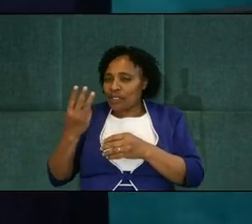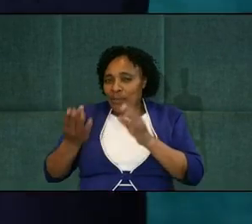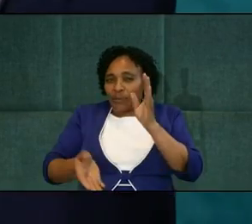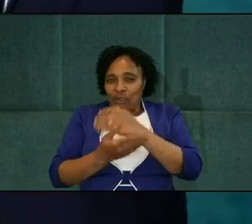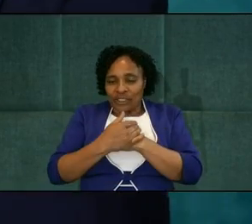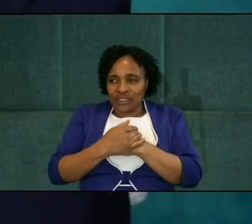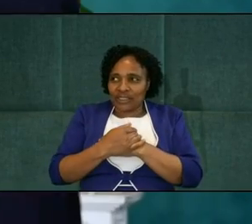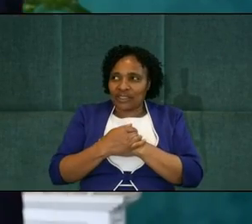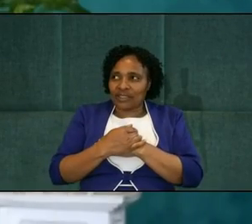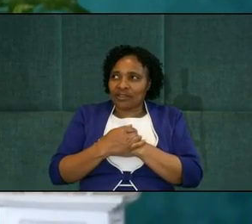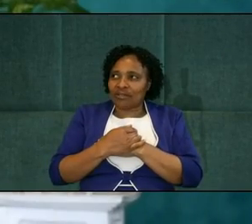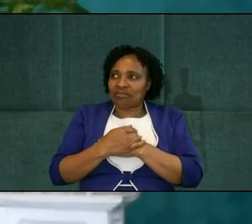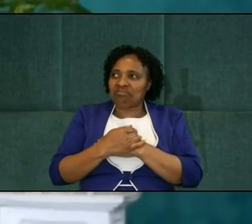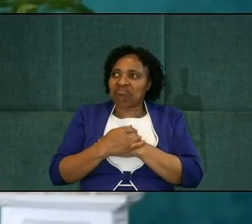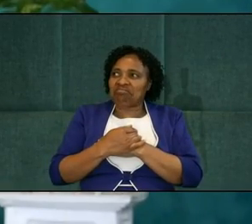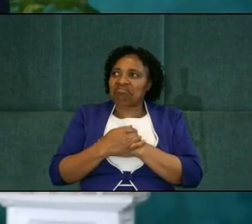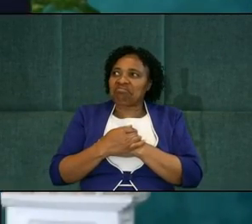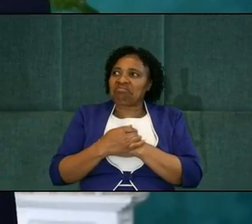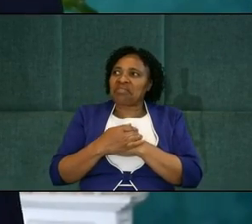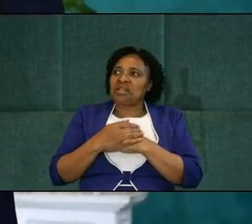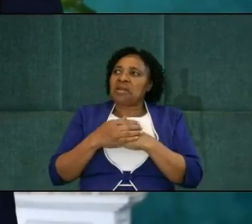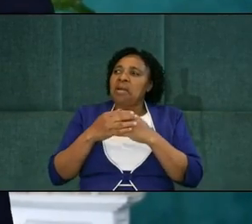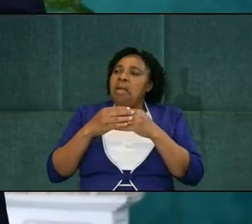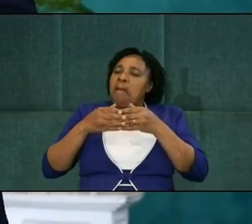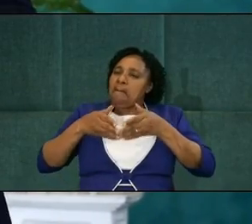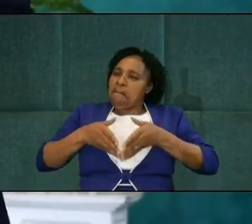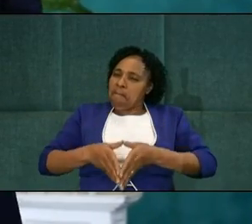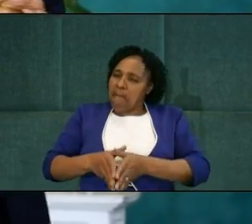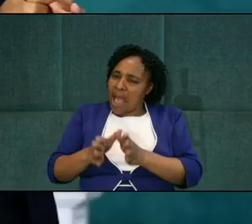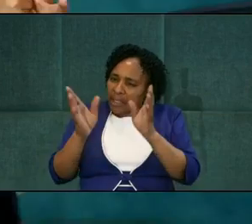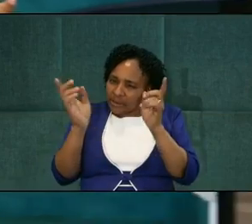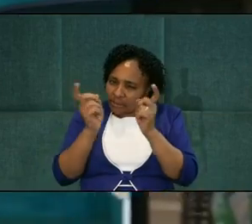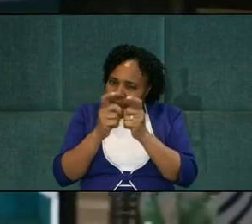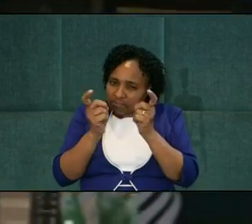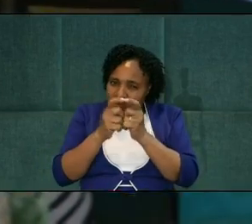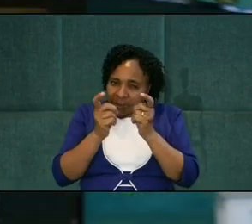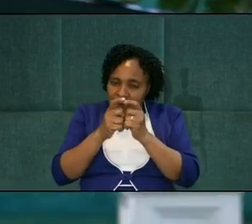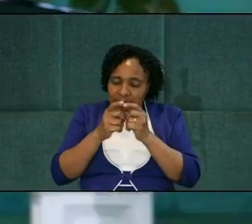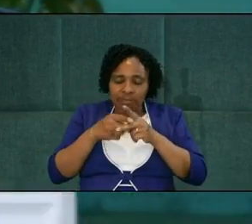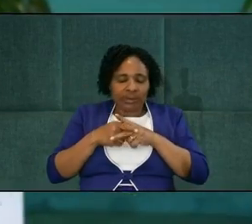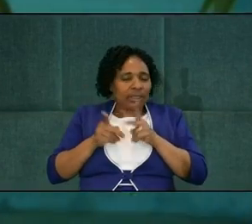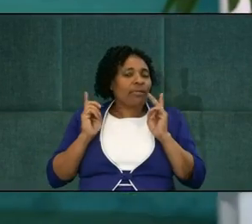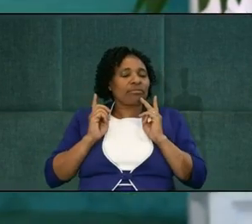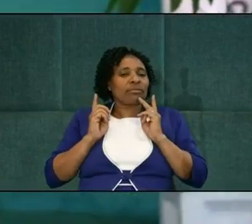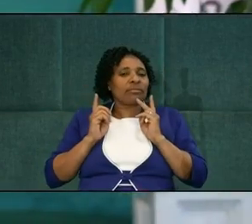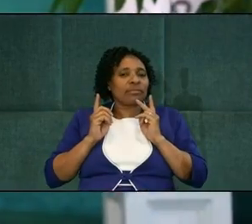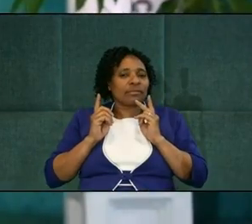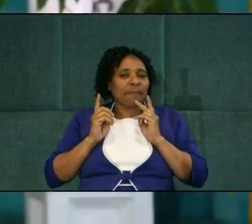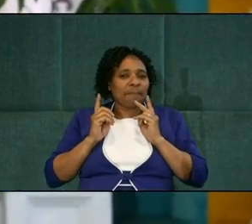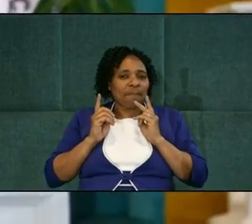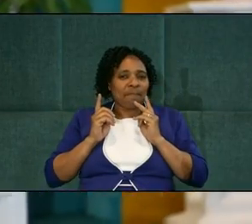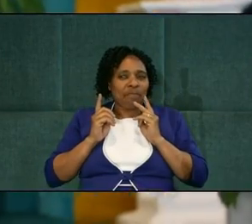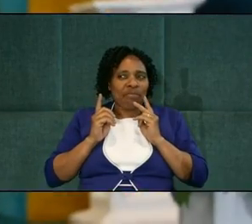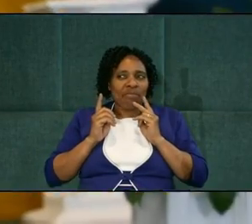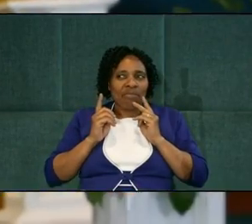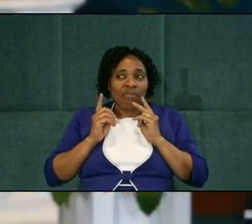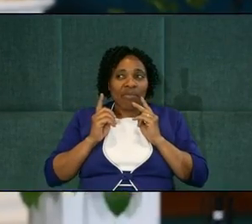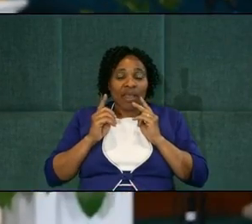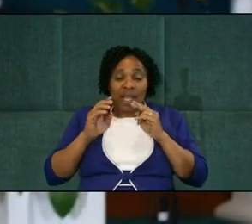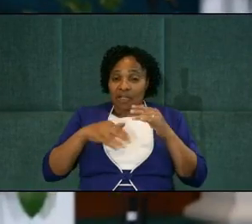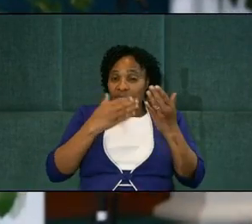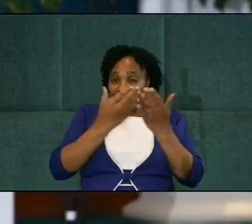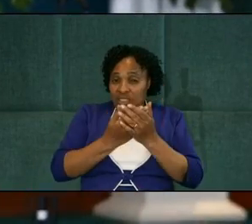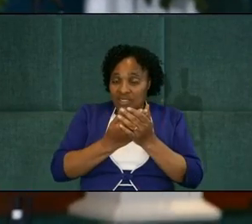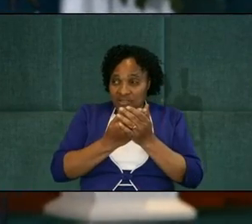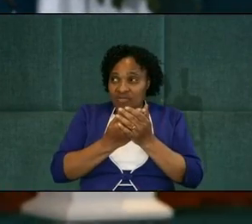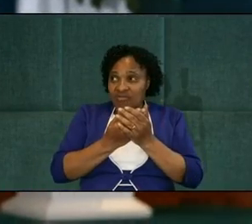morning. Birth pains have begun. The birth pains have begun. That's a big, powerful presentation